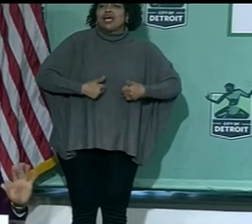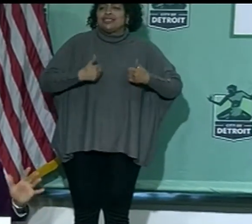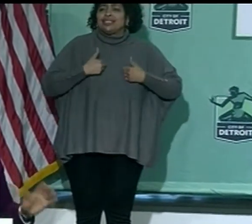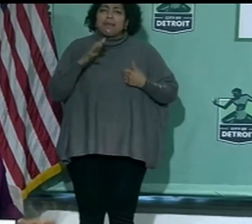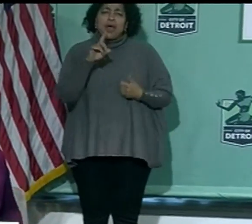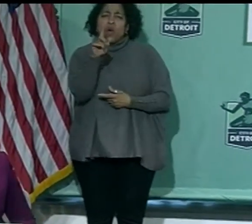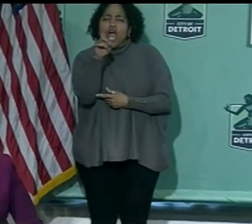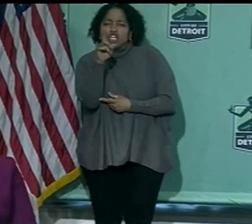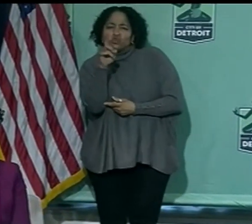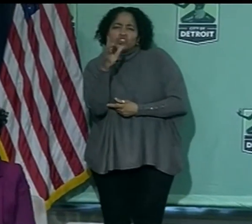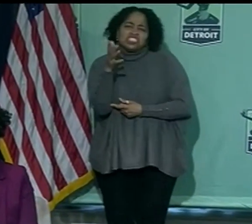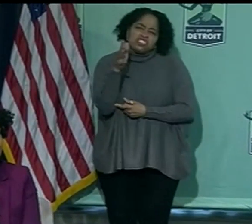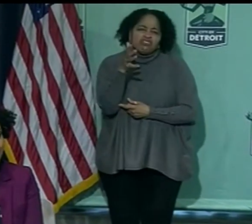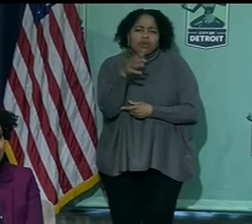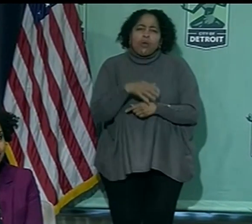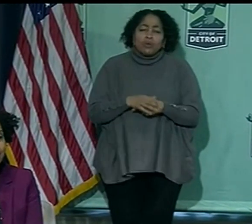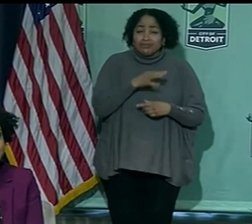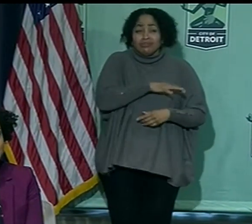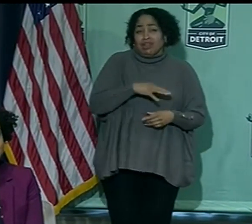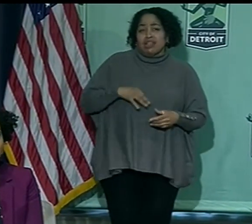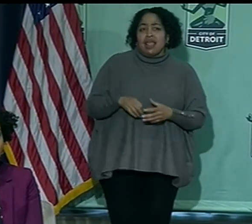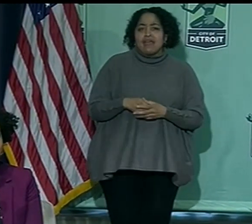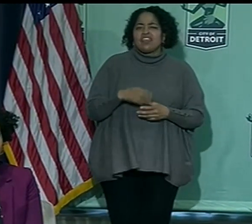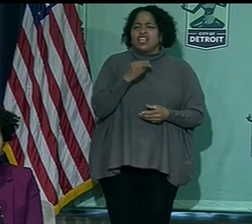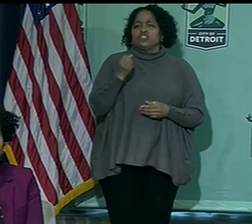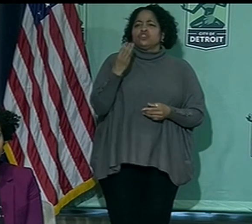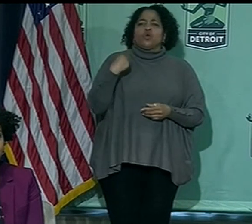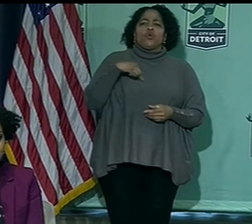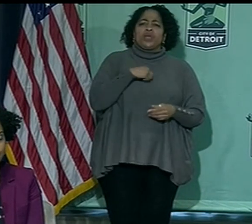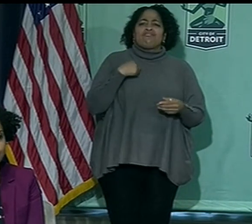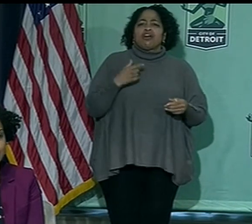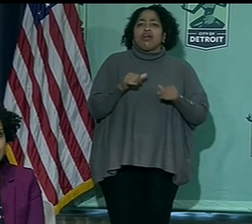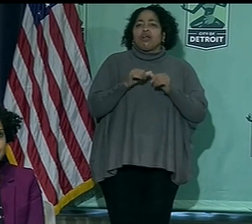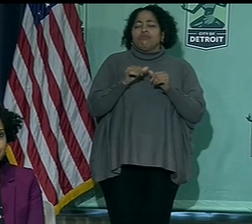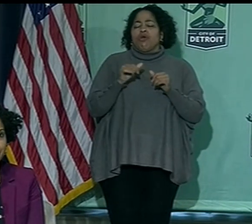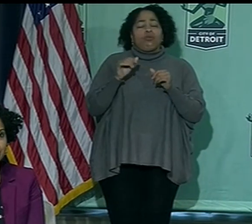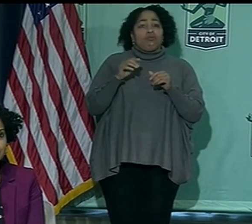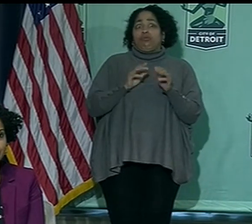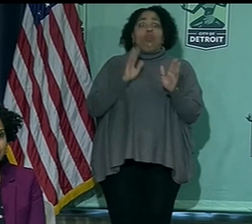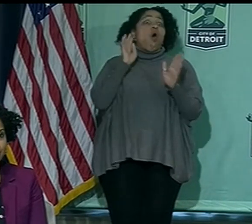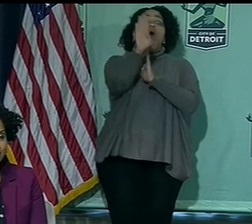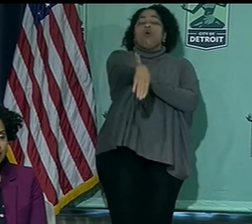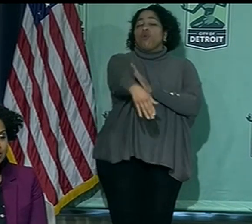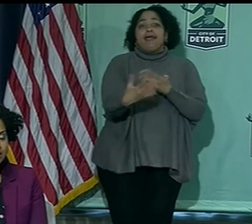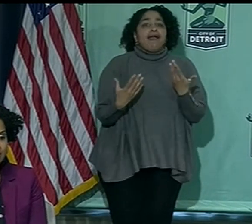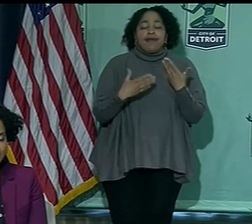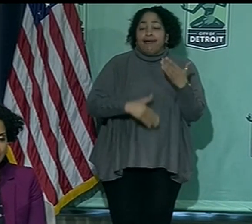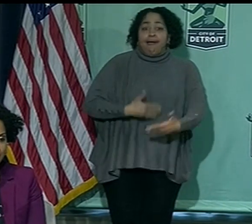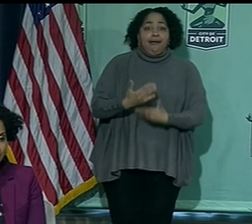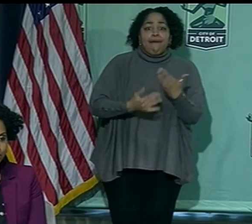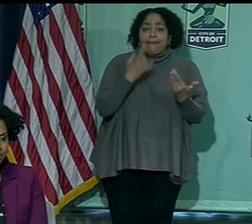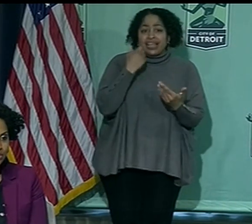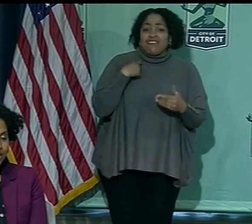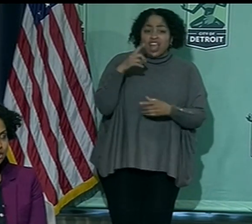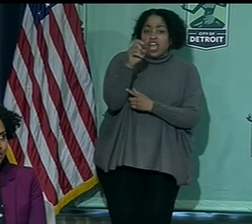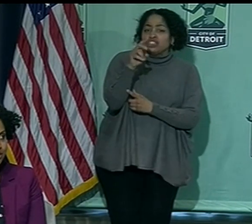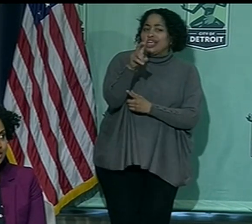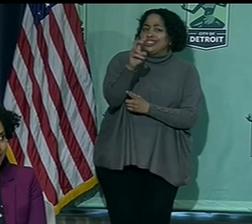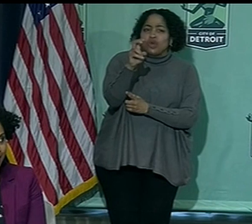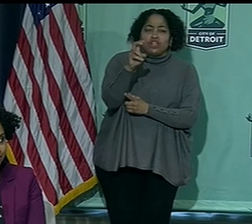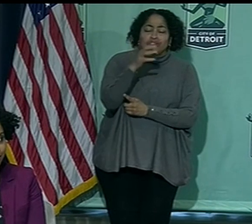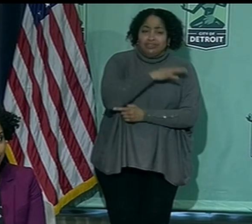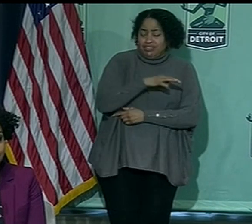approximately 100 or so staff. And so we have a long way to go because, again, there's at least 100 to